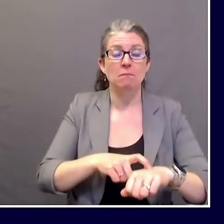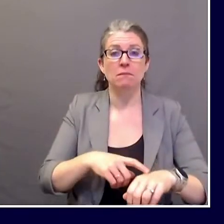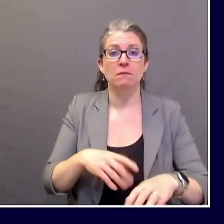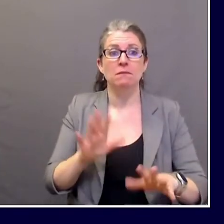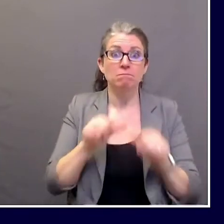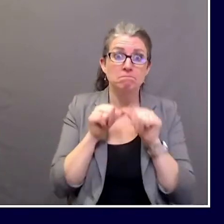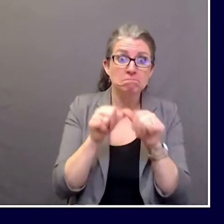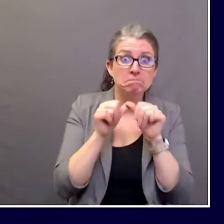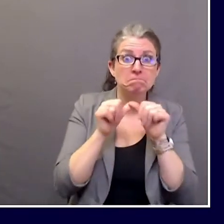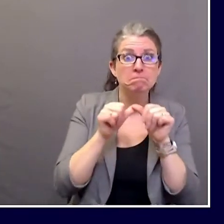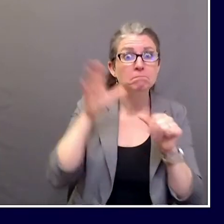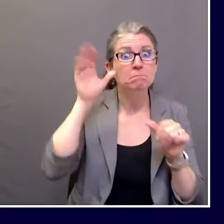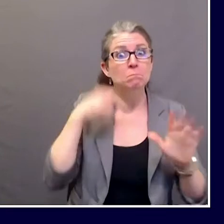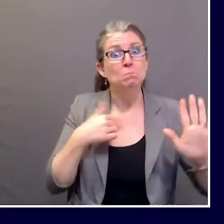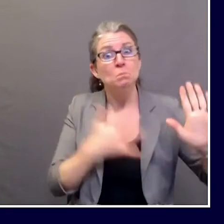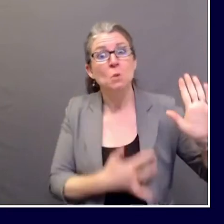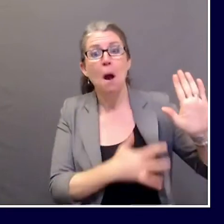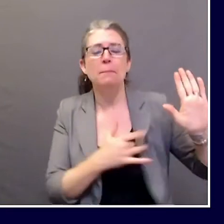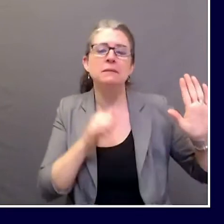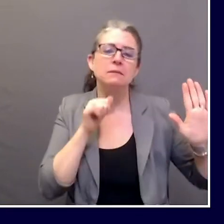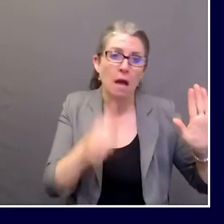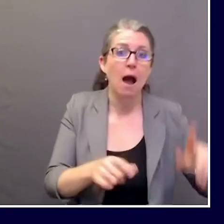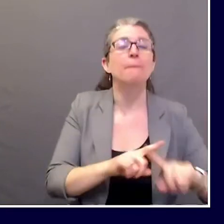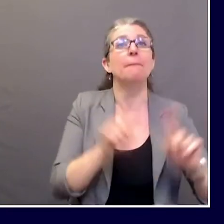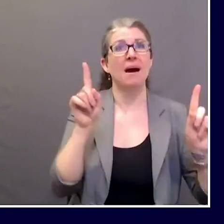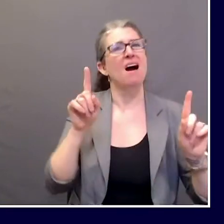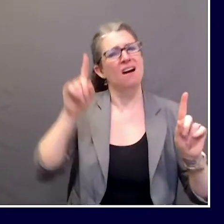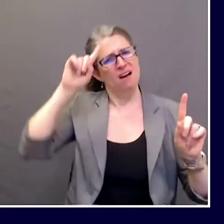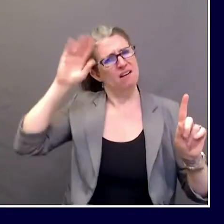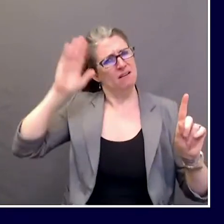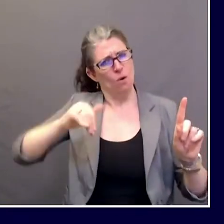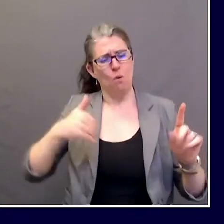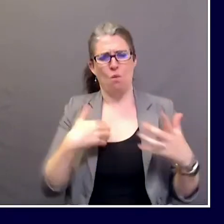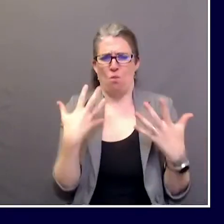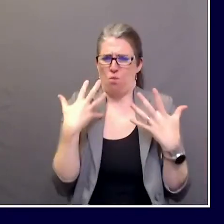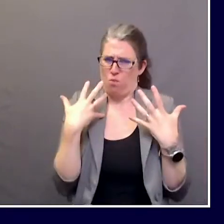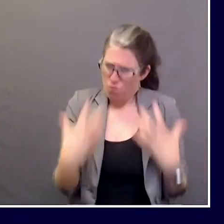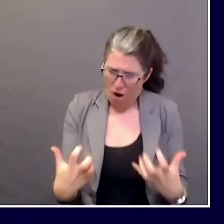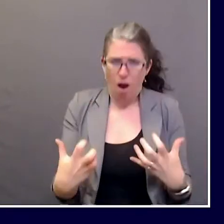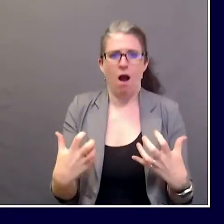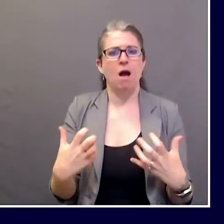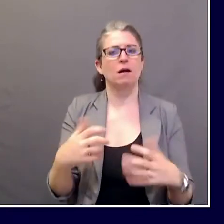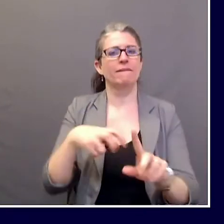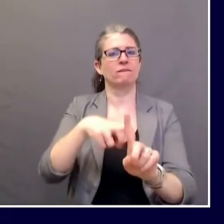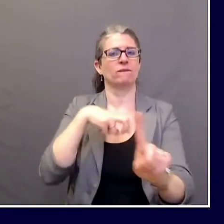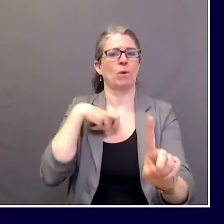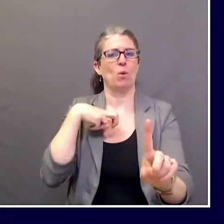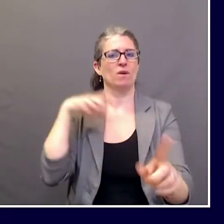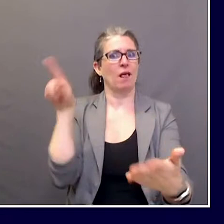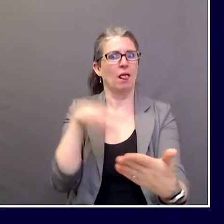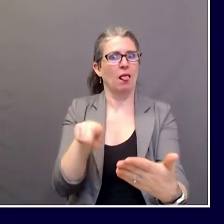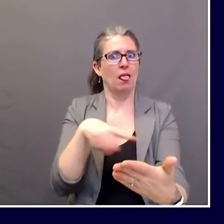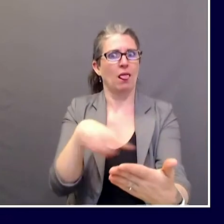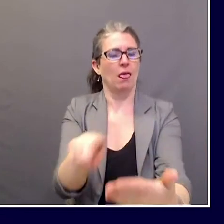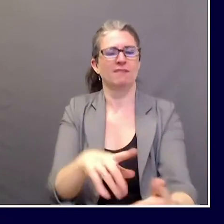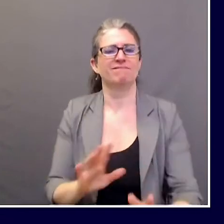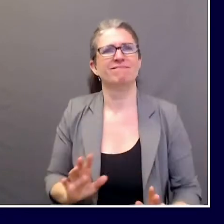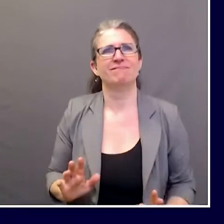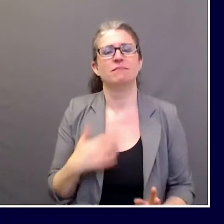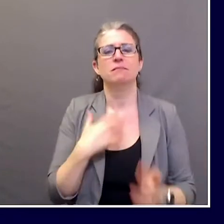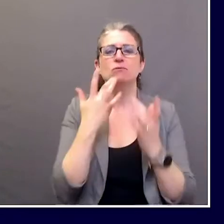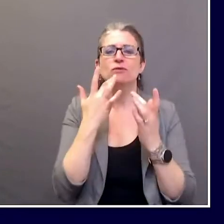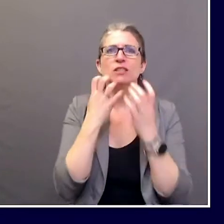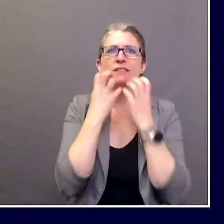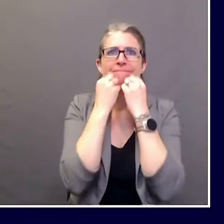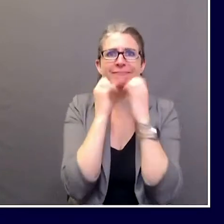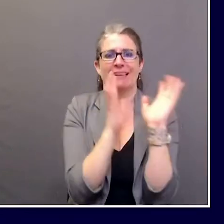to minimize any type of cancellation. That's how we go into the discussion. Can't promise that that will always be the case, but that's how we